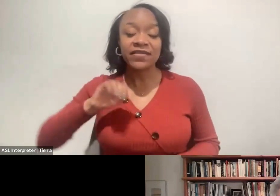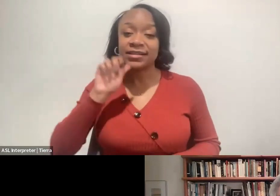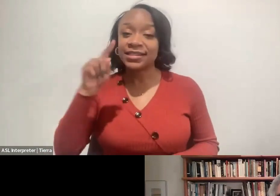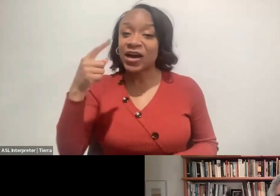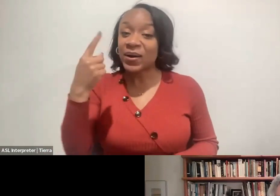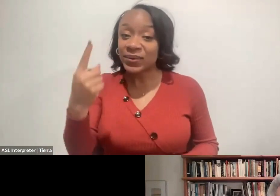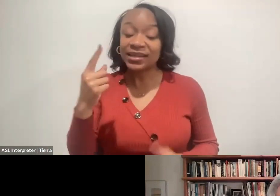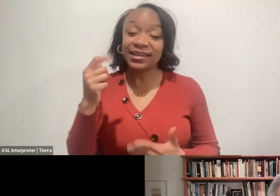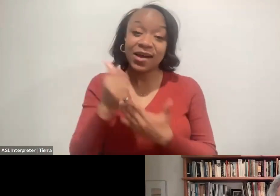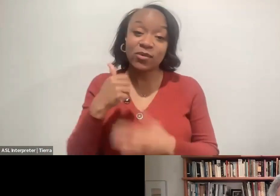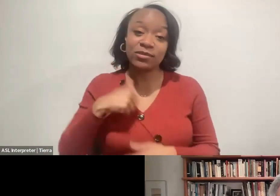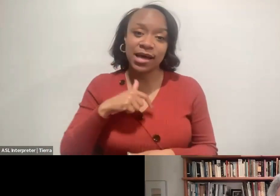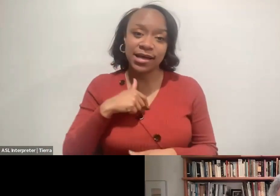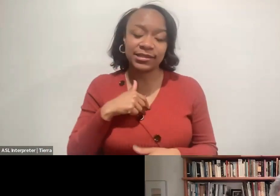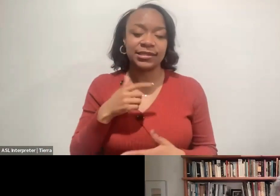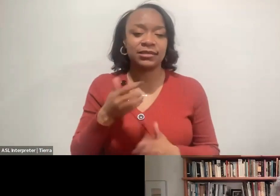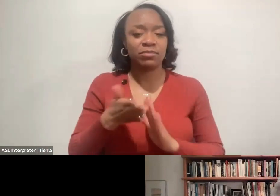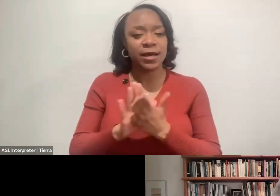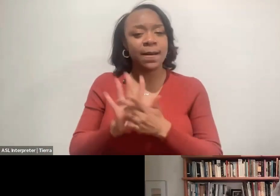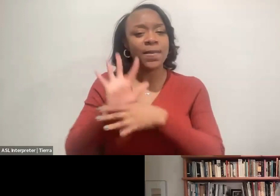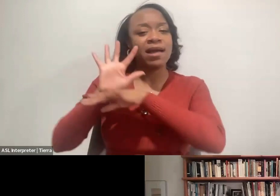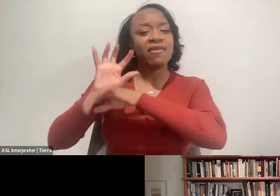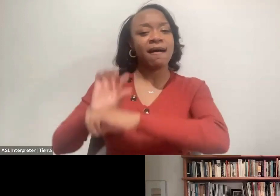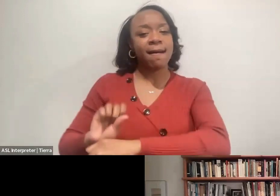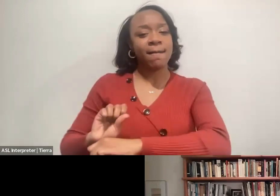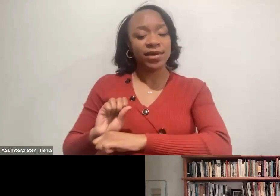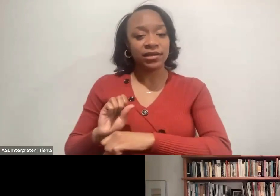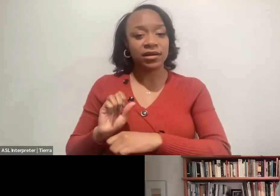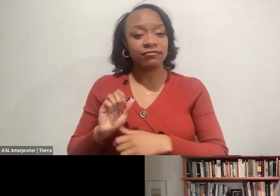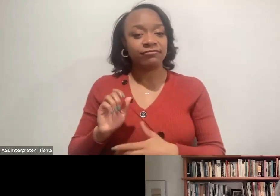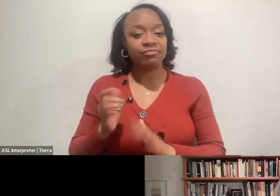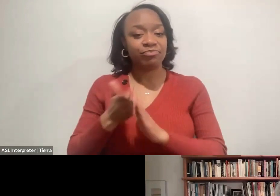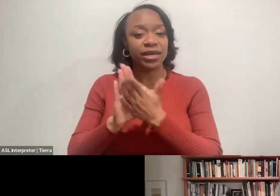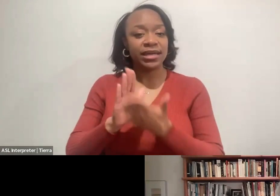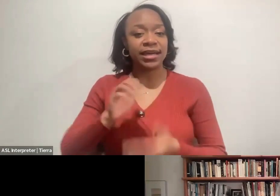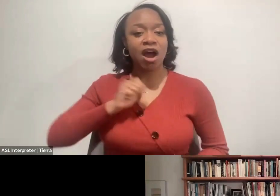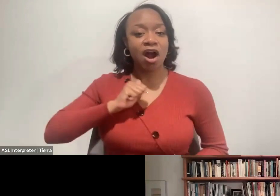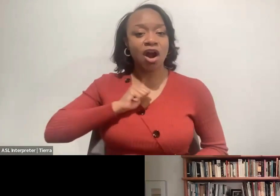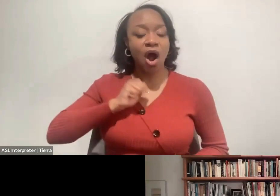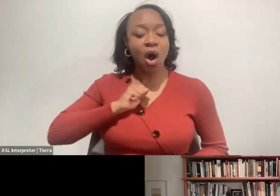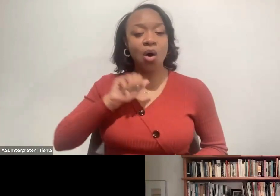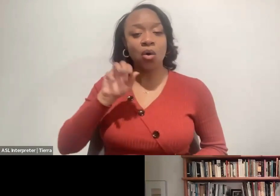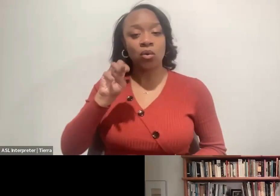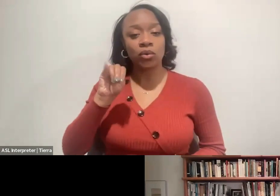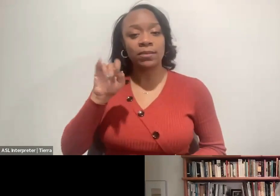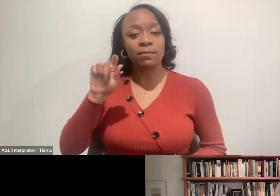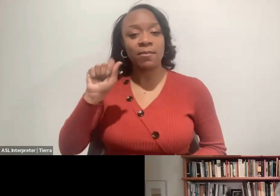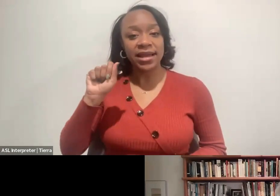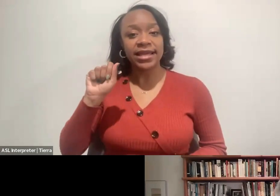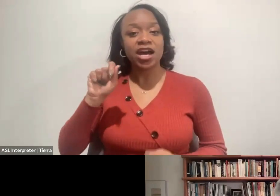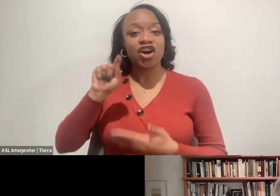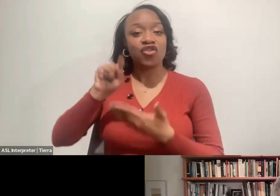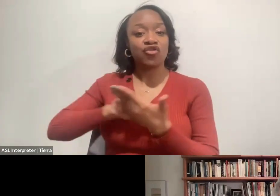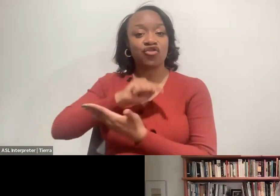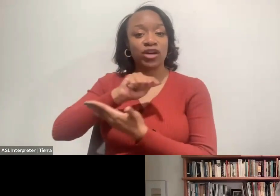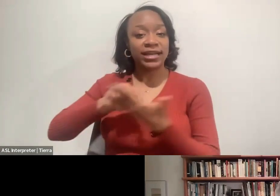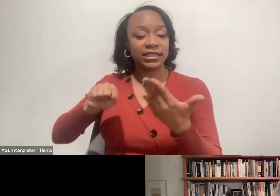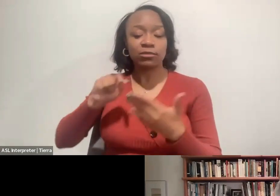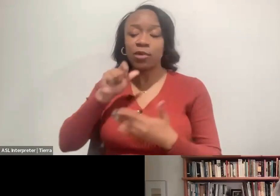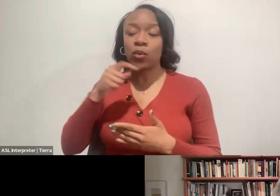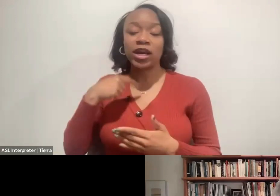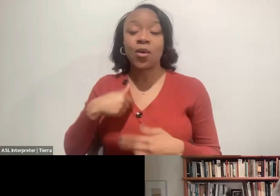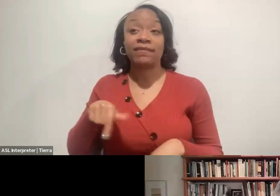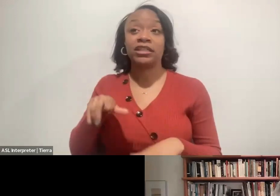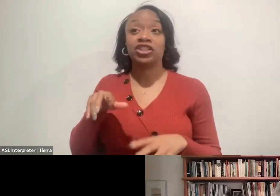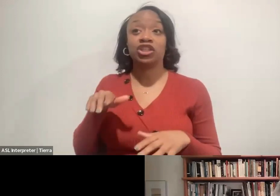us to get more in the habit, so to speak, of being our own media critics, but also it says we don't have to just sit back